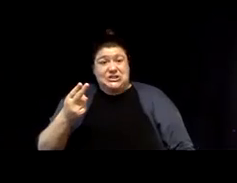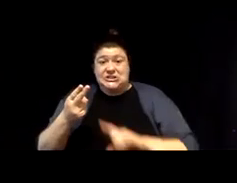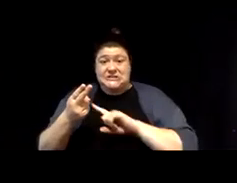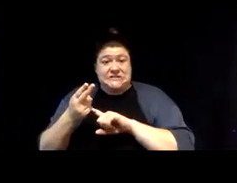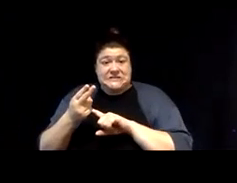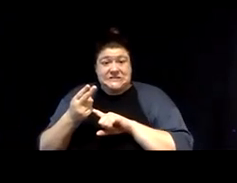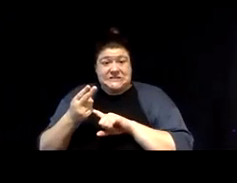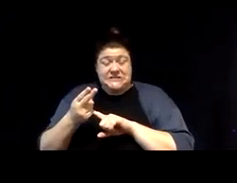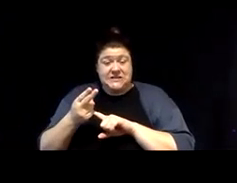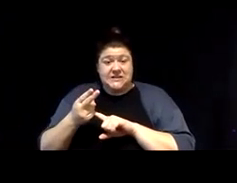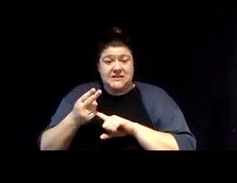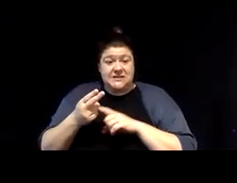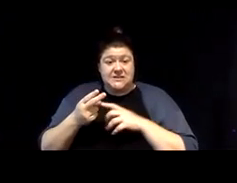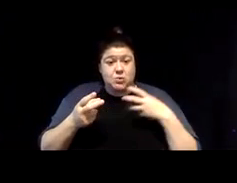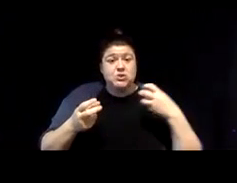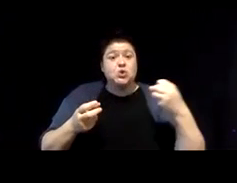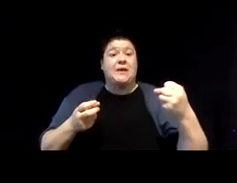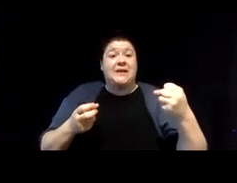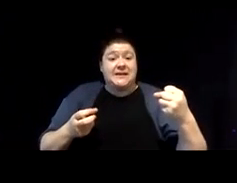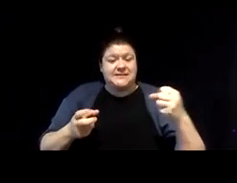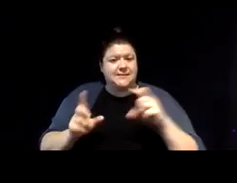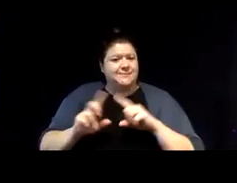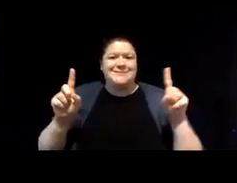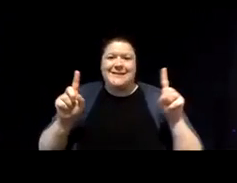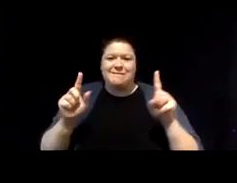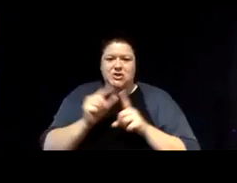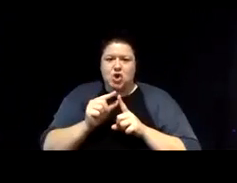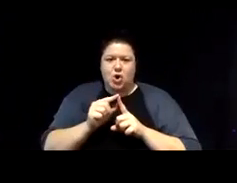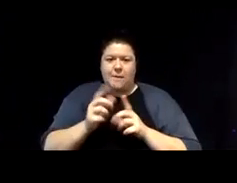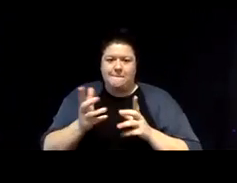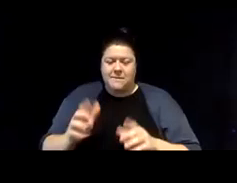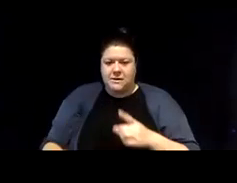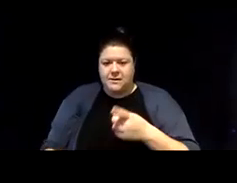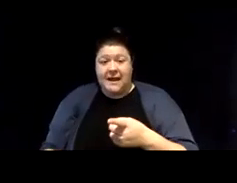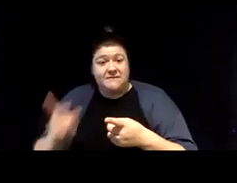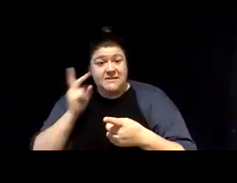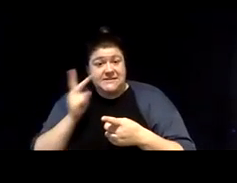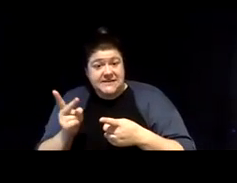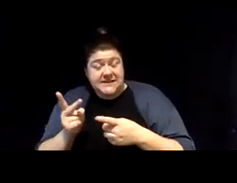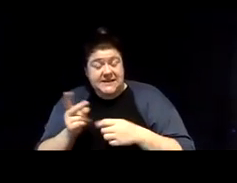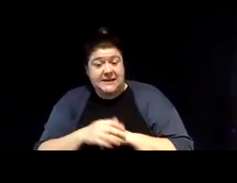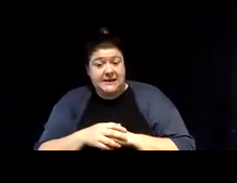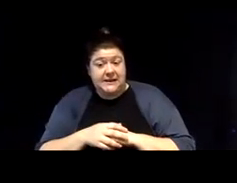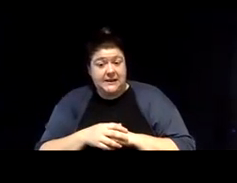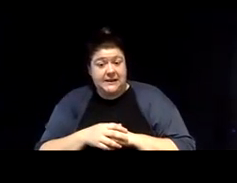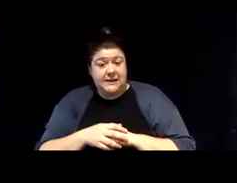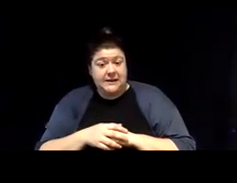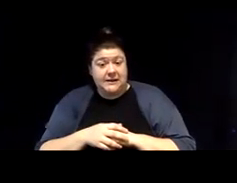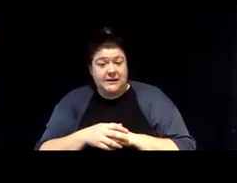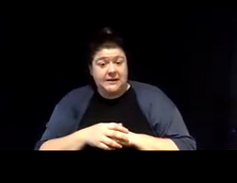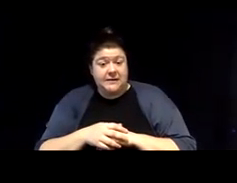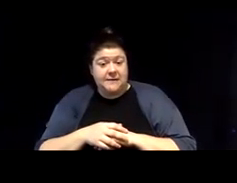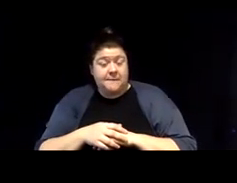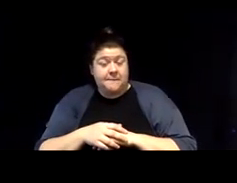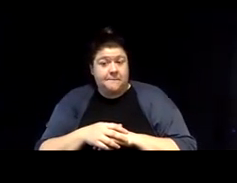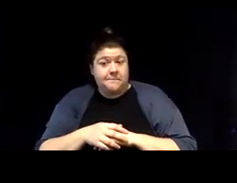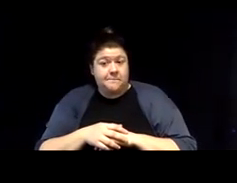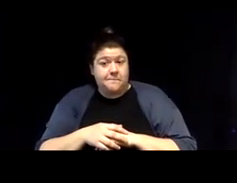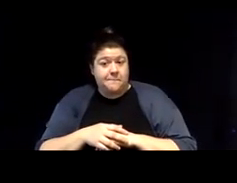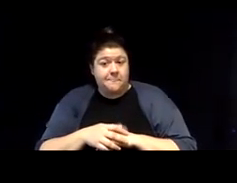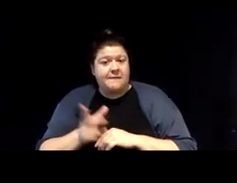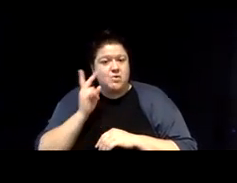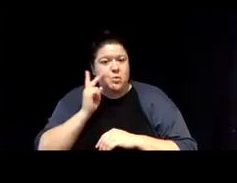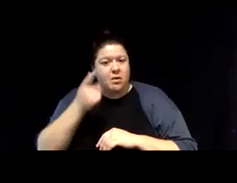dedos, right? Squeeze my fingers. Because I've seen actually, like if you look